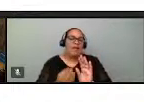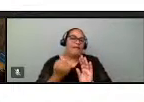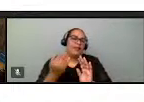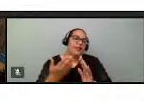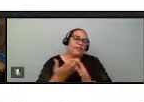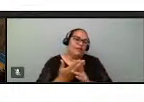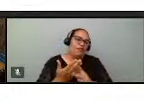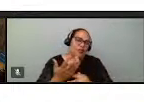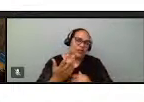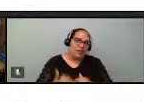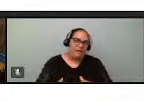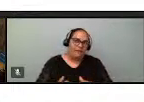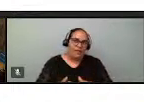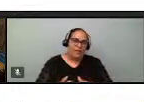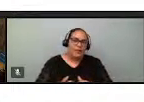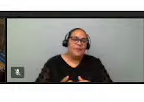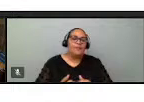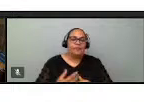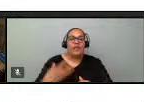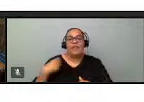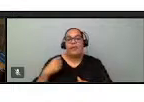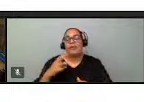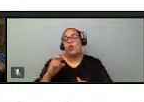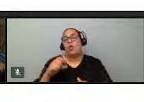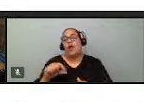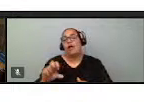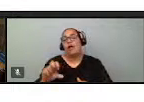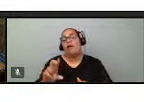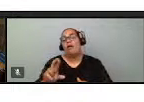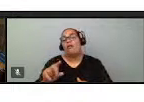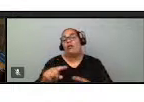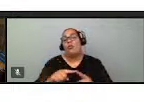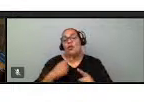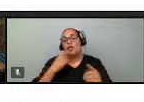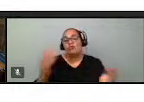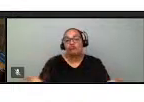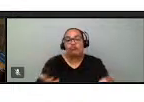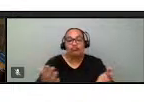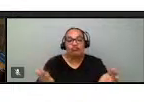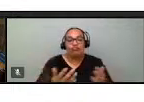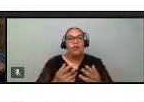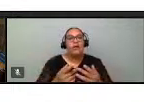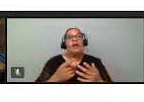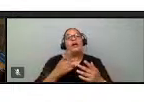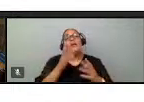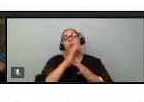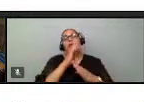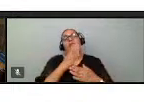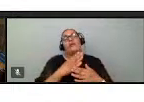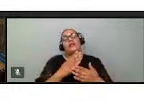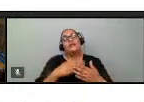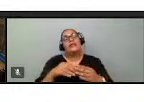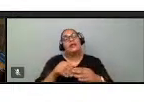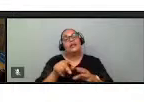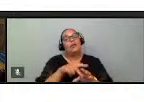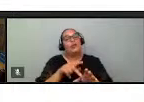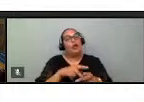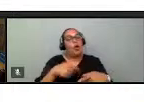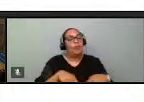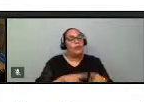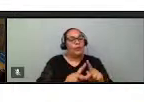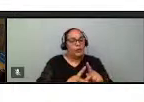interventions and then uh Minister Winger's point about uh encouraging viable private sector participation